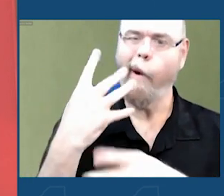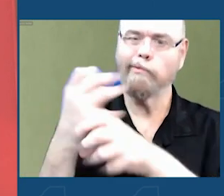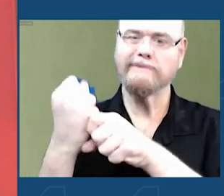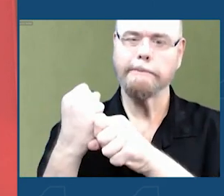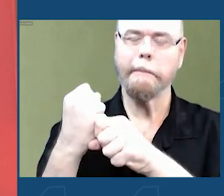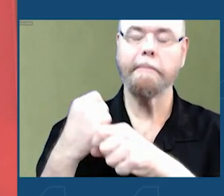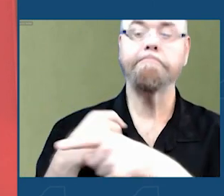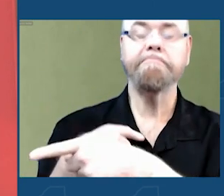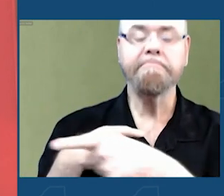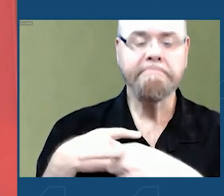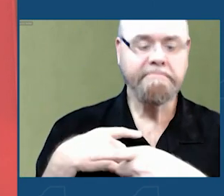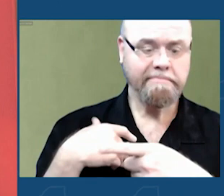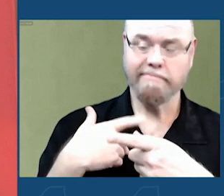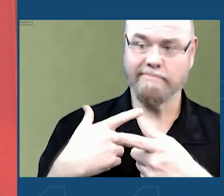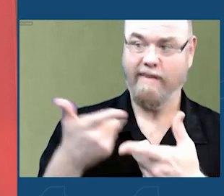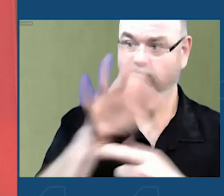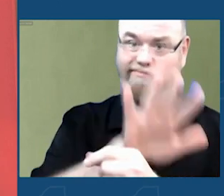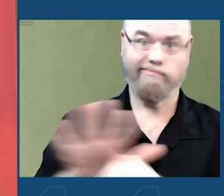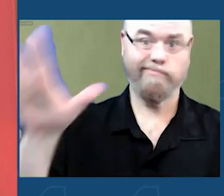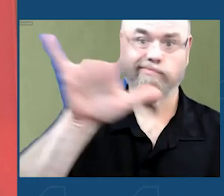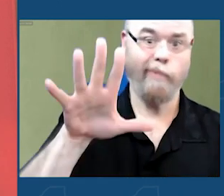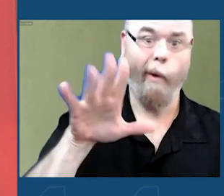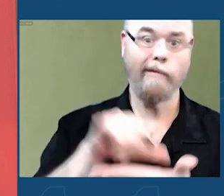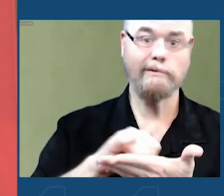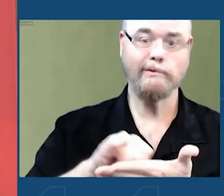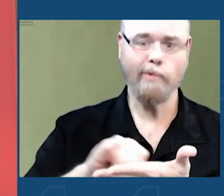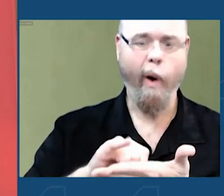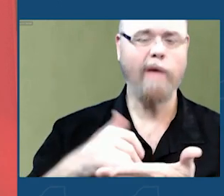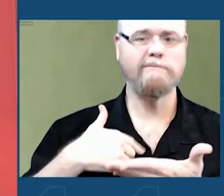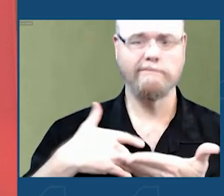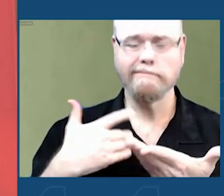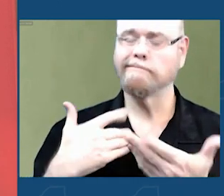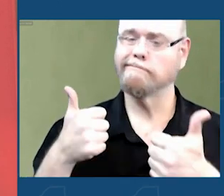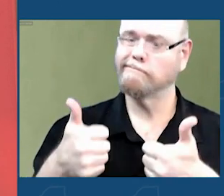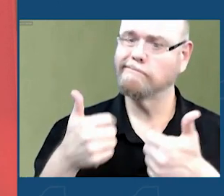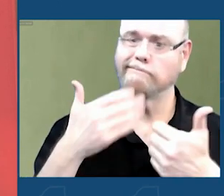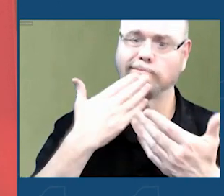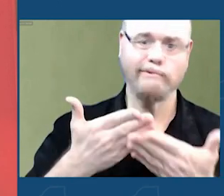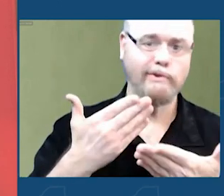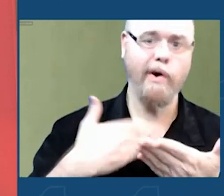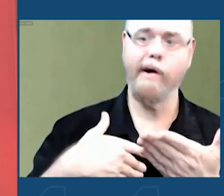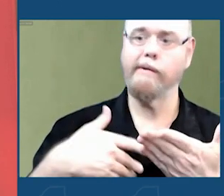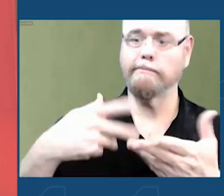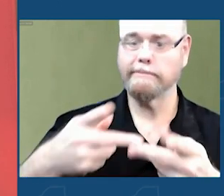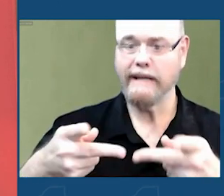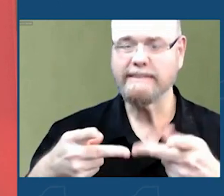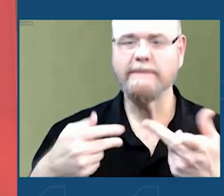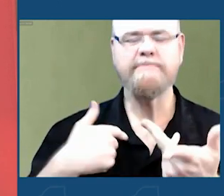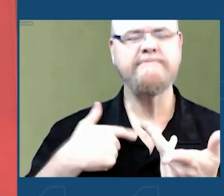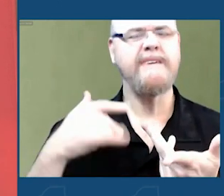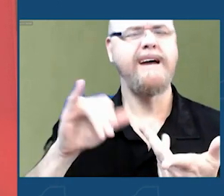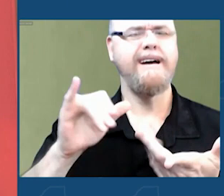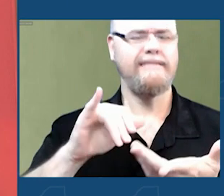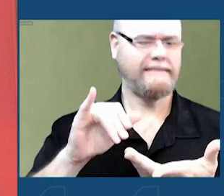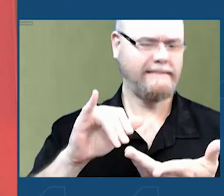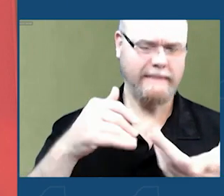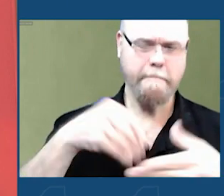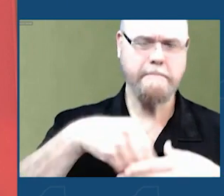incredible venues. We also are supporting places like the National Black Theater in Harlem. And I want to thank